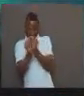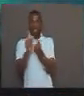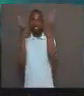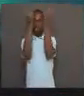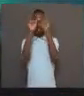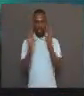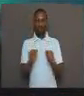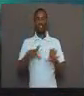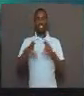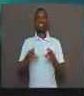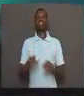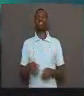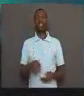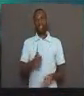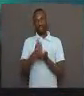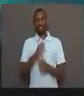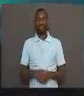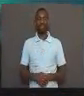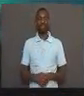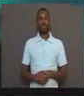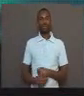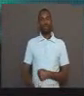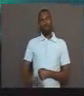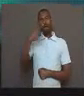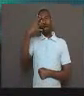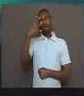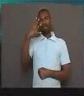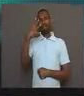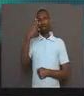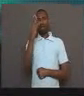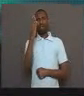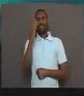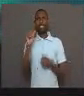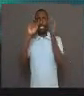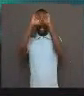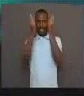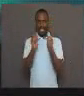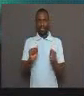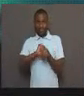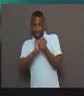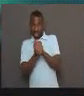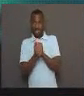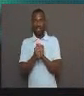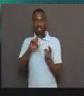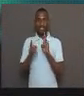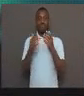There are four main kinds of deformation. They are